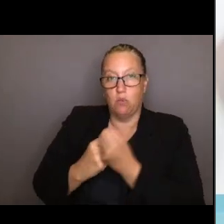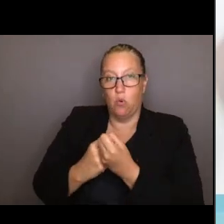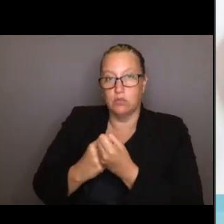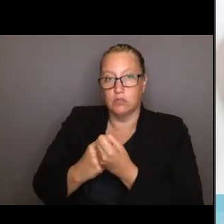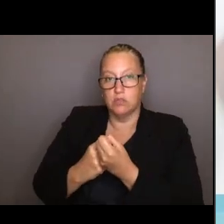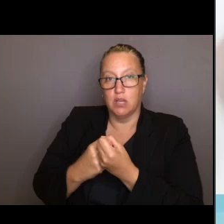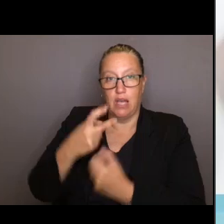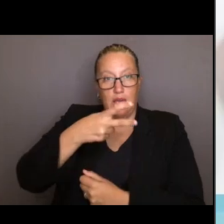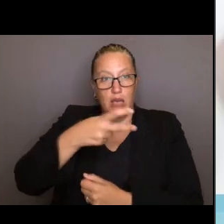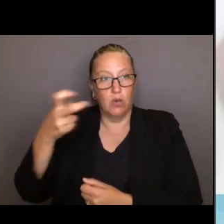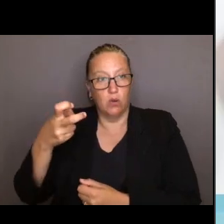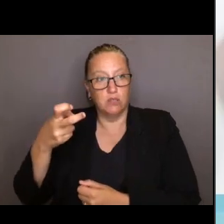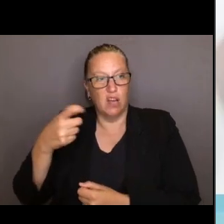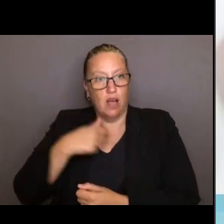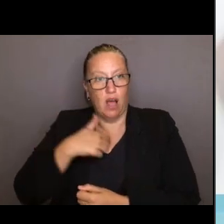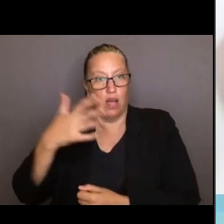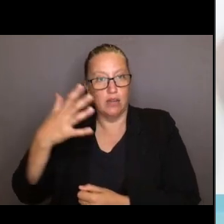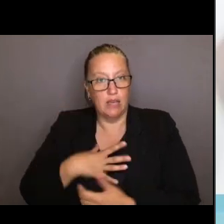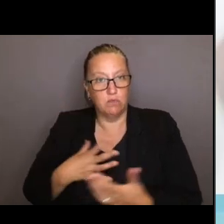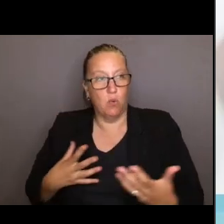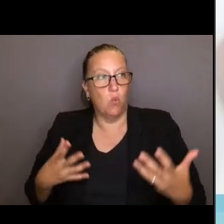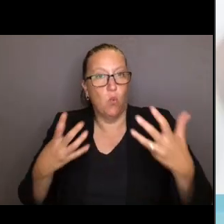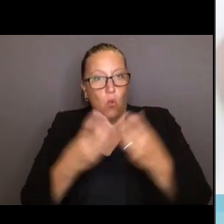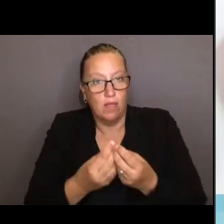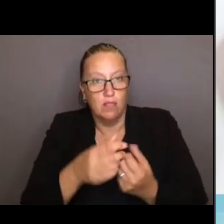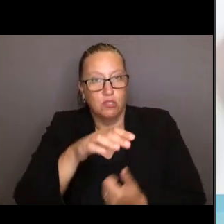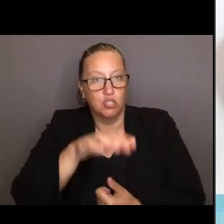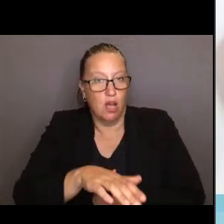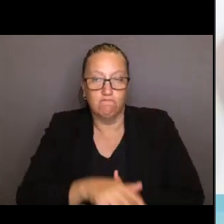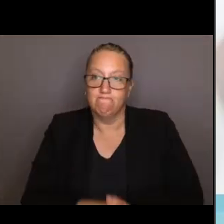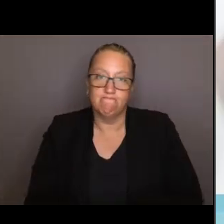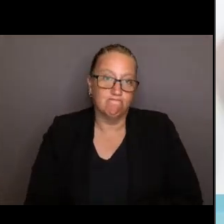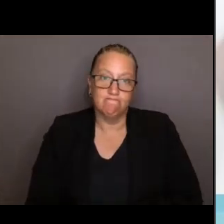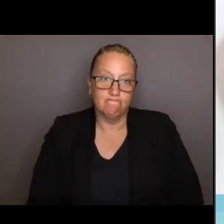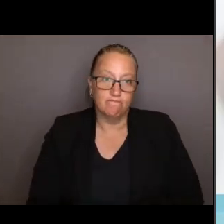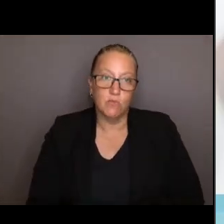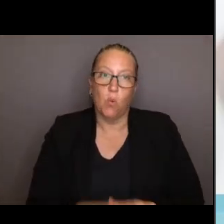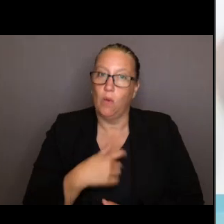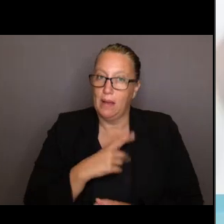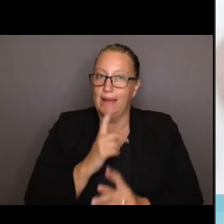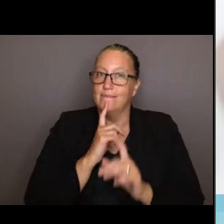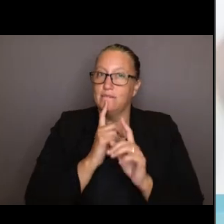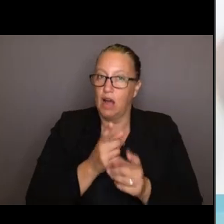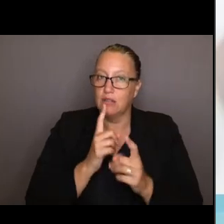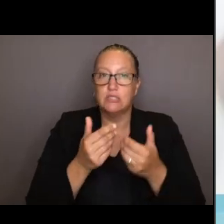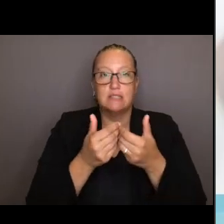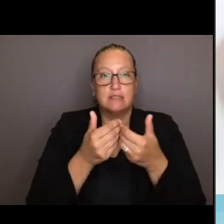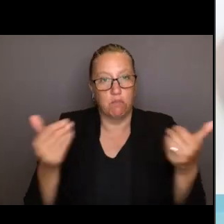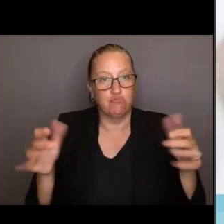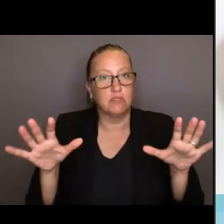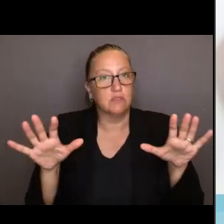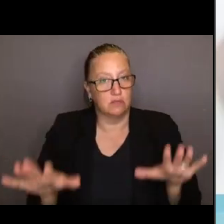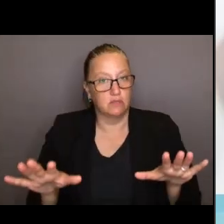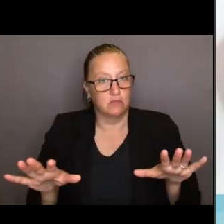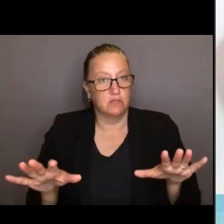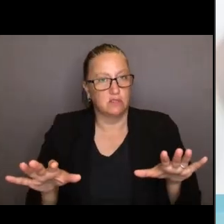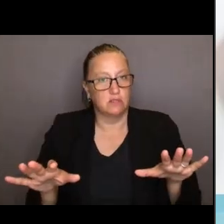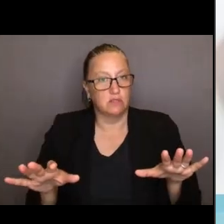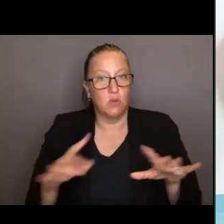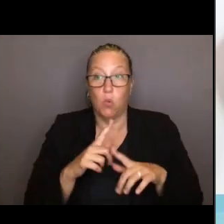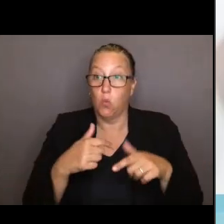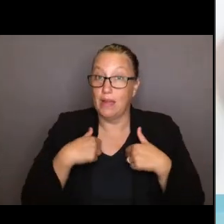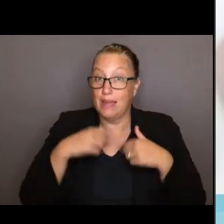with the child. So we do provide the advice that that is two separate things. And what we aim to do